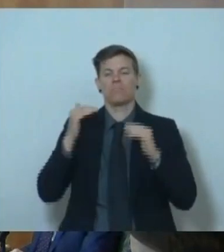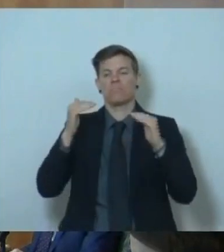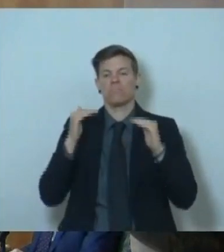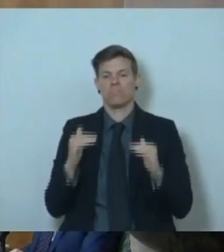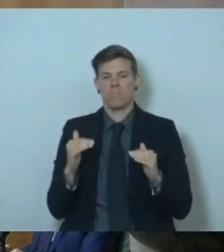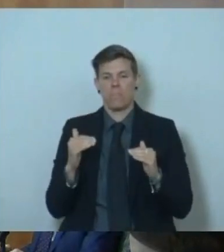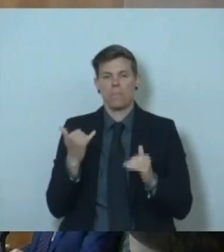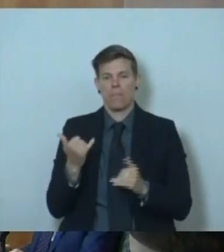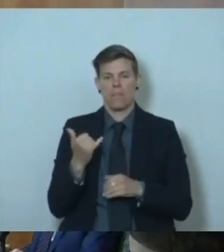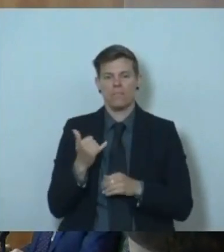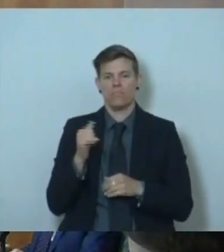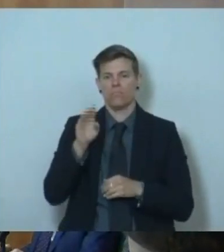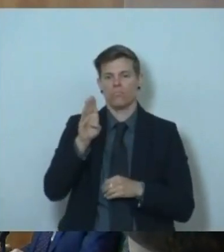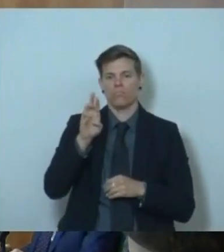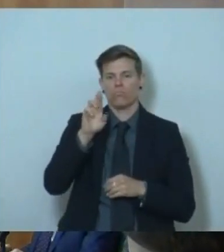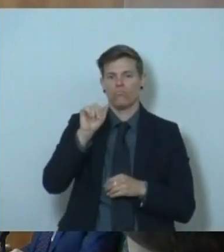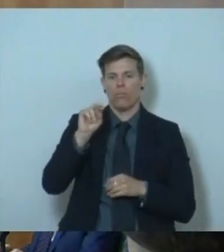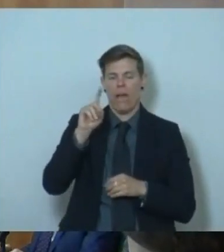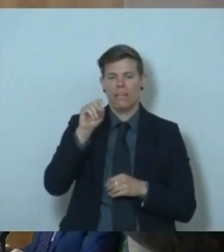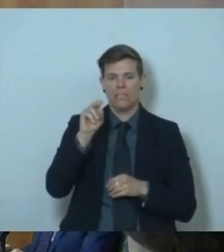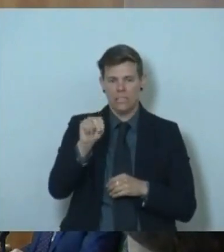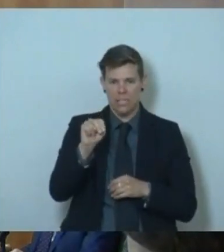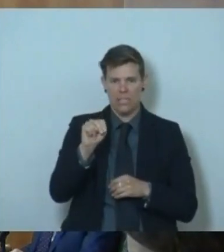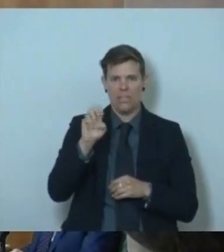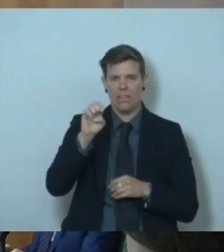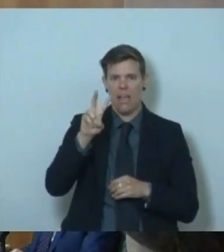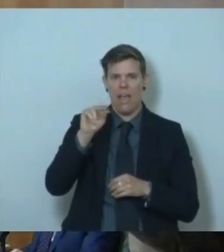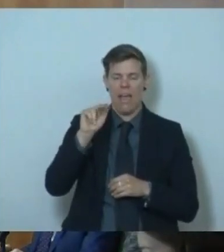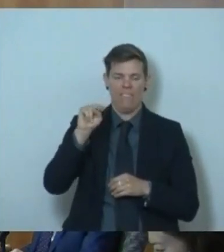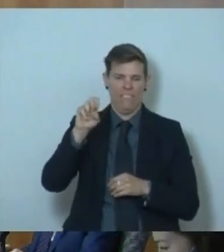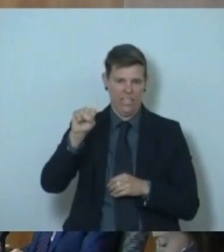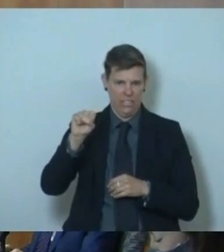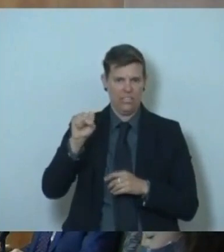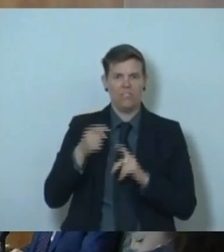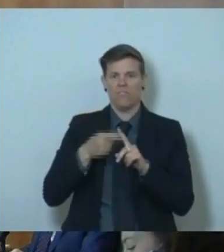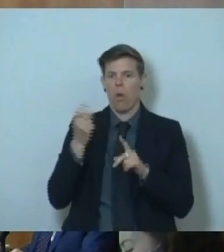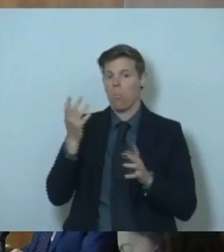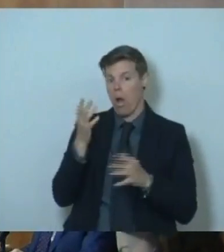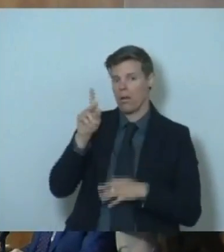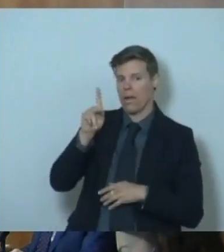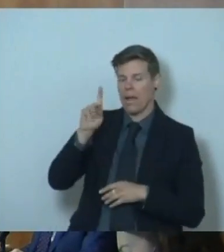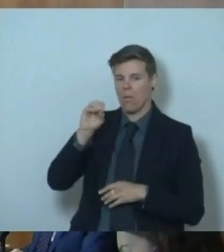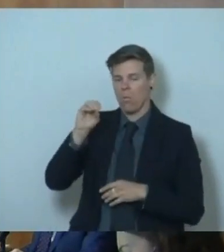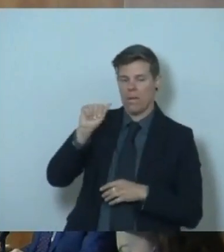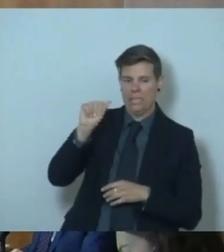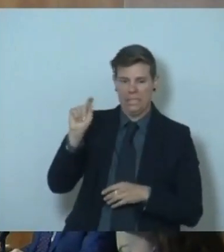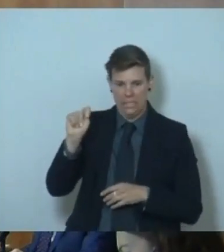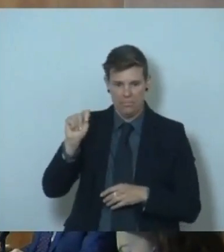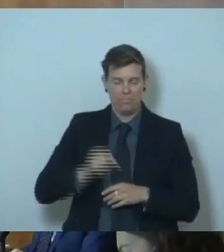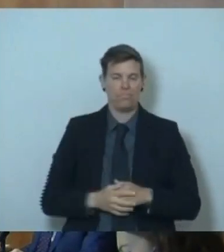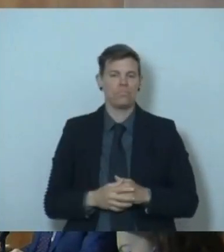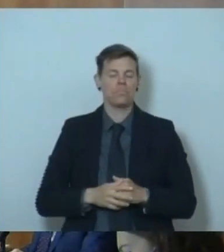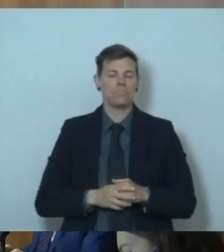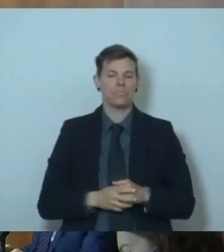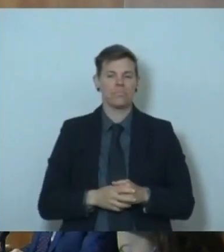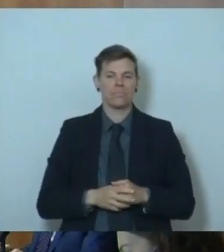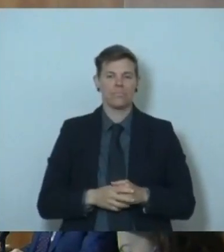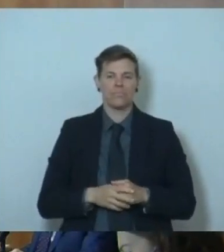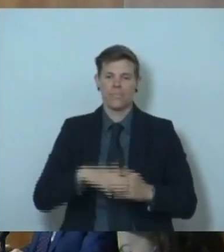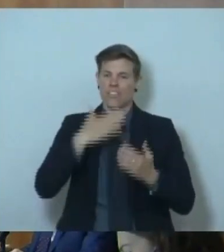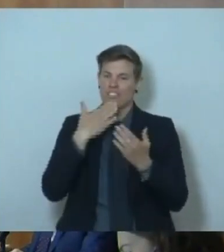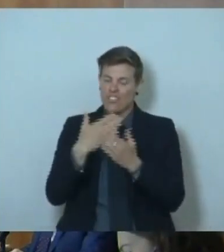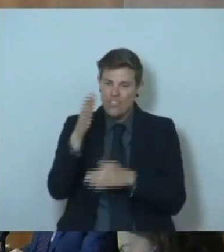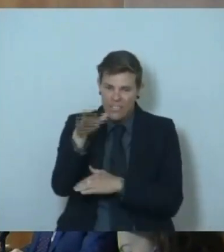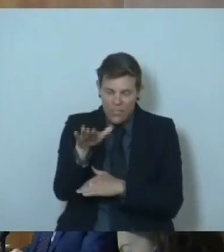with KOAT. Brandon, you're unmuted. Go ahead and ask your question. Good afternoon, everyone. Quick question. Is